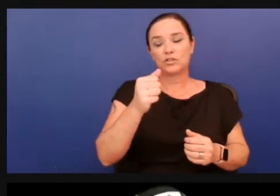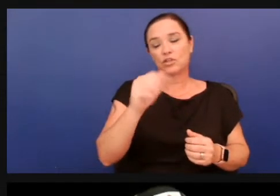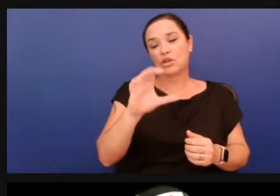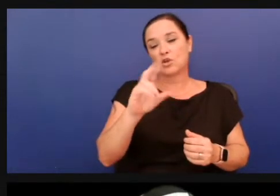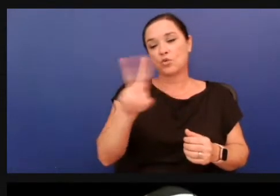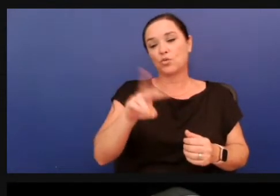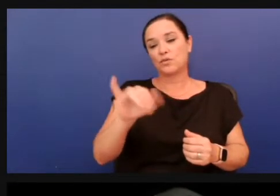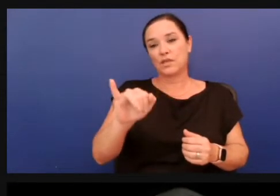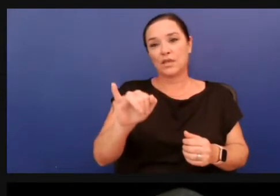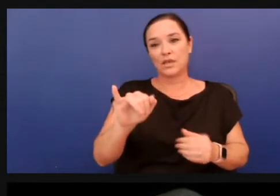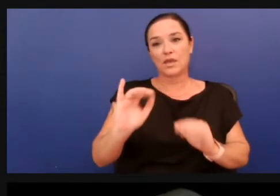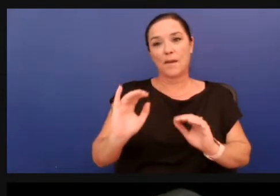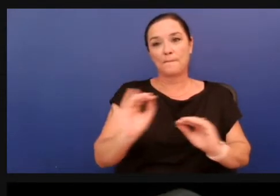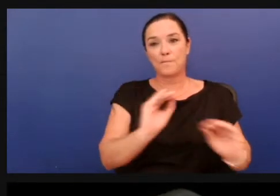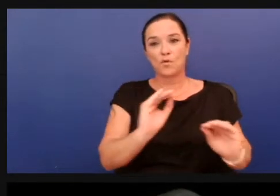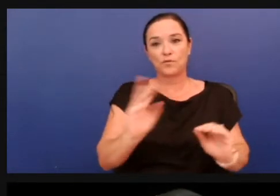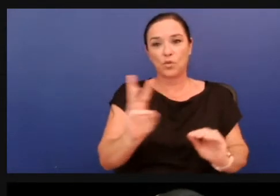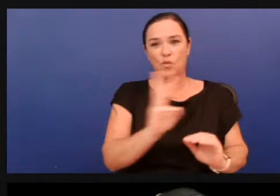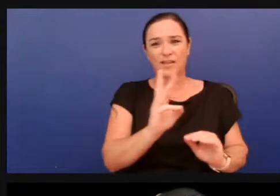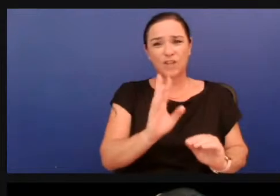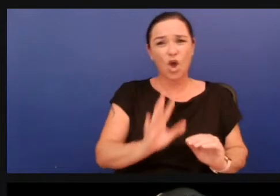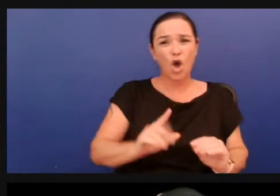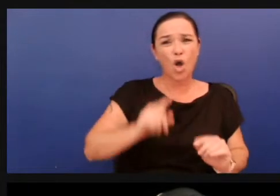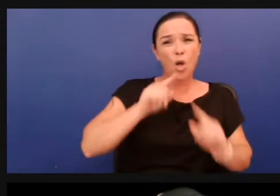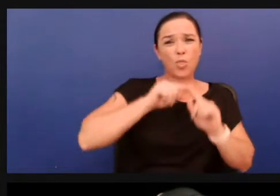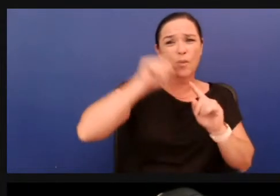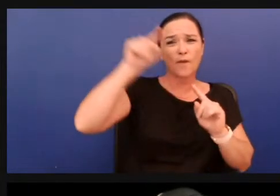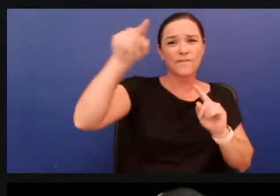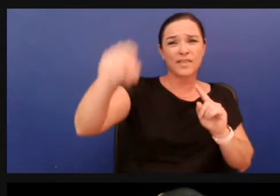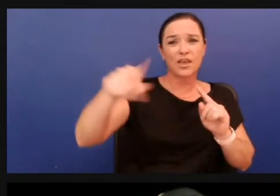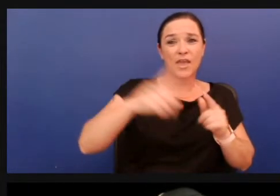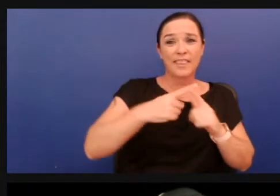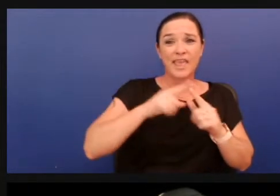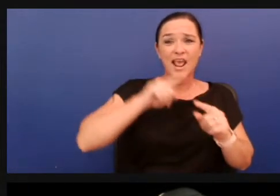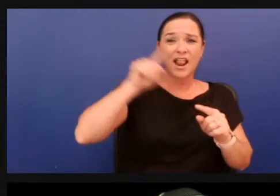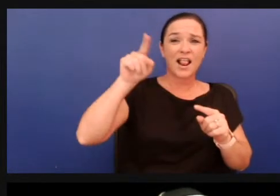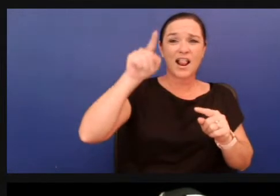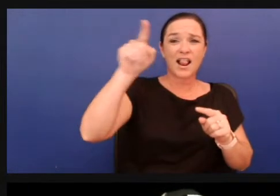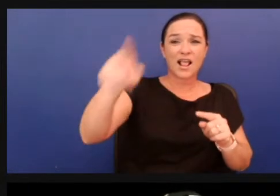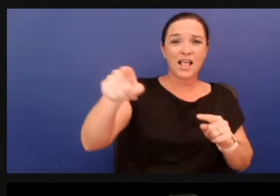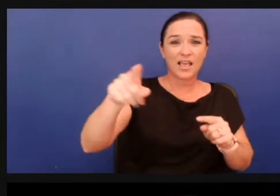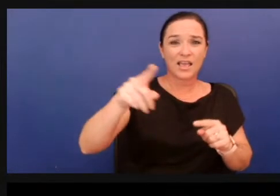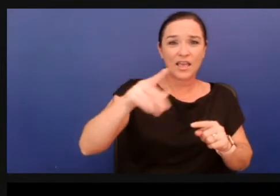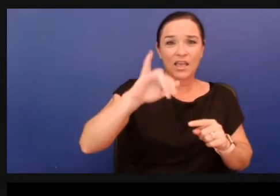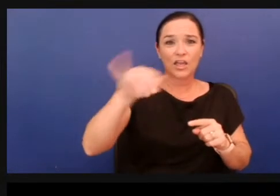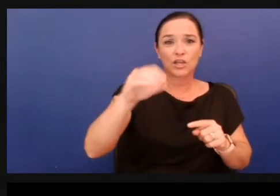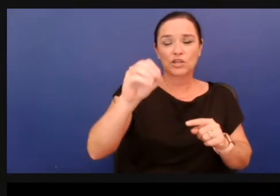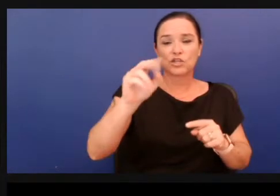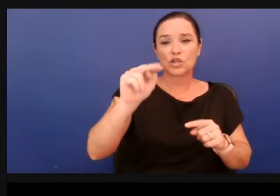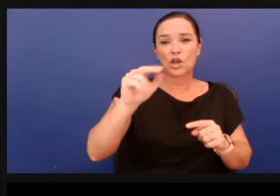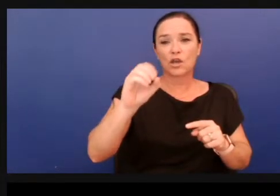west, all the way over here. And finally, if we come all the way to the Jonica Station, all the way here,